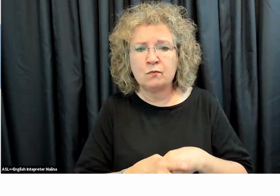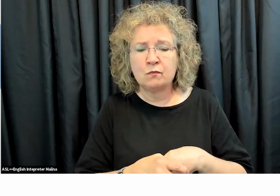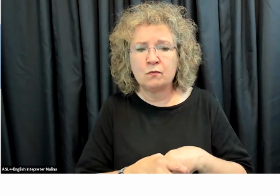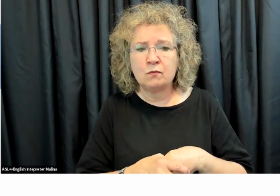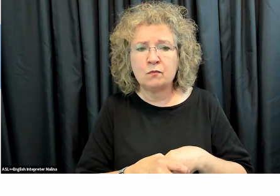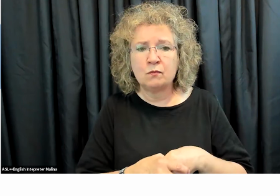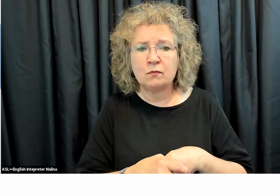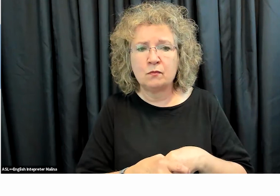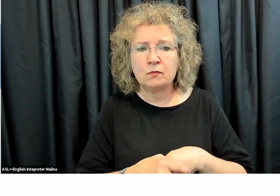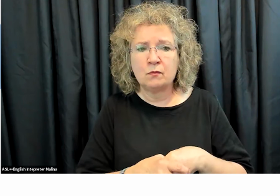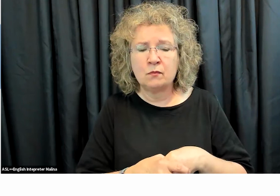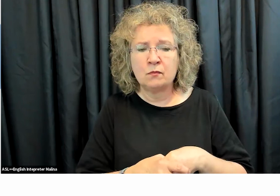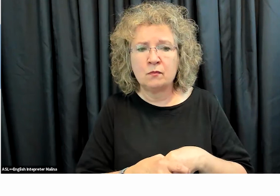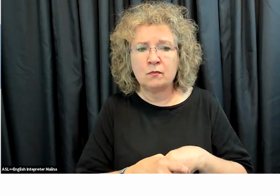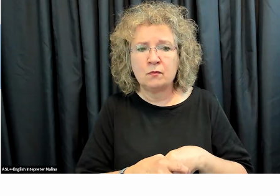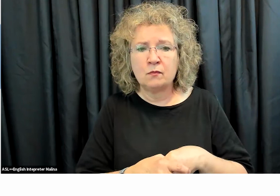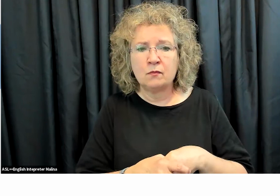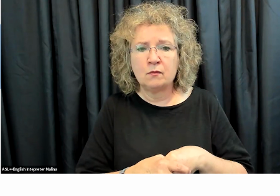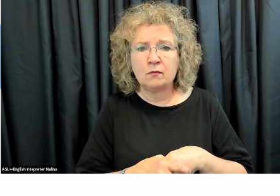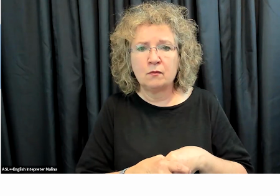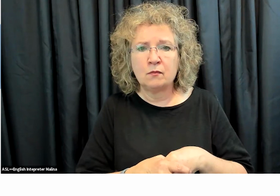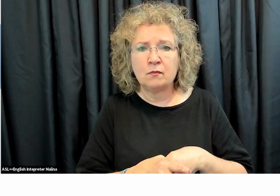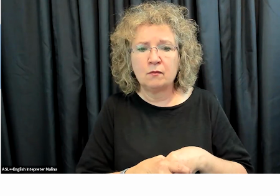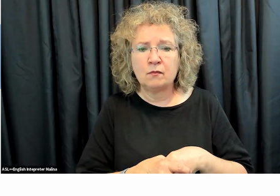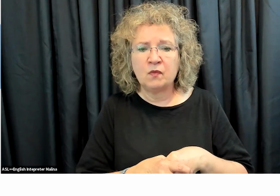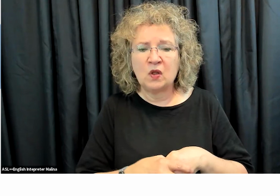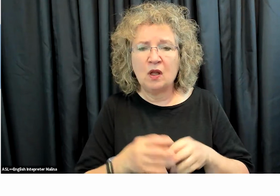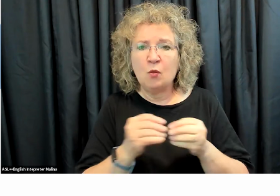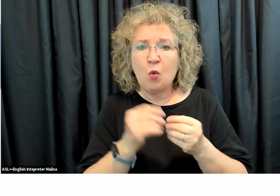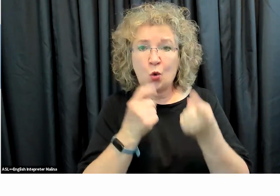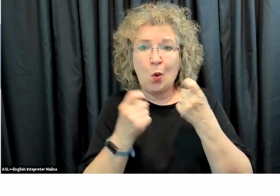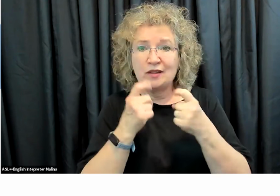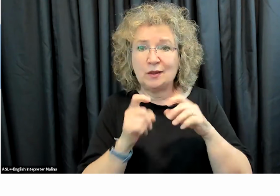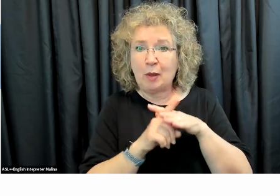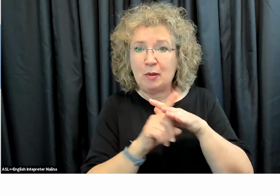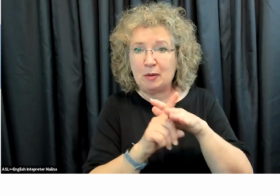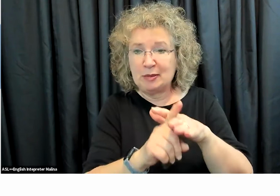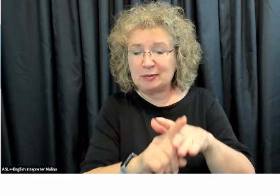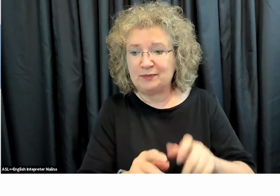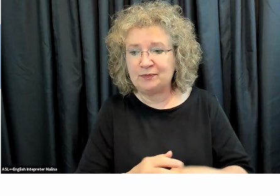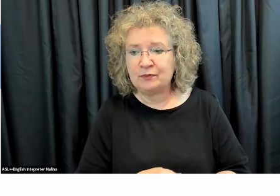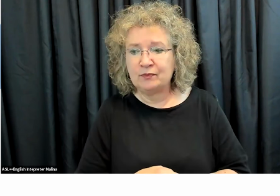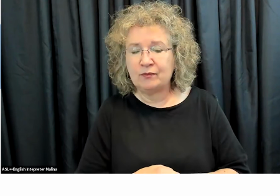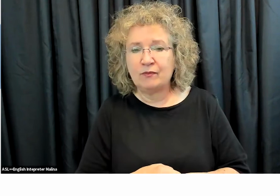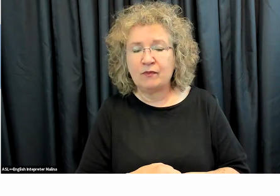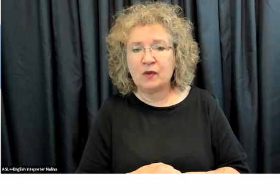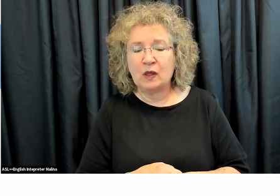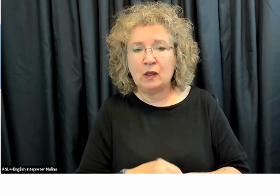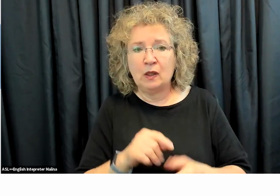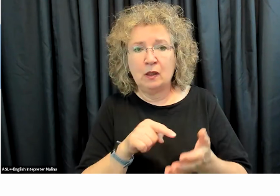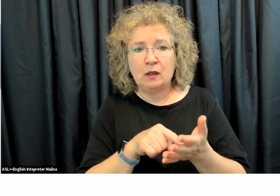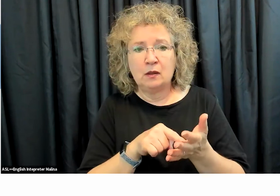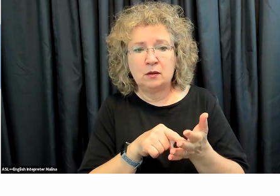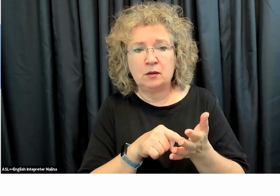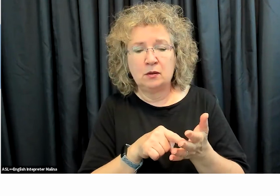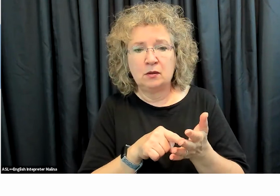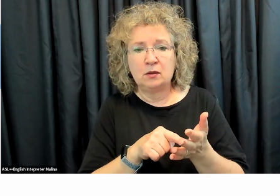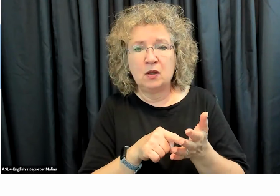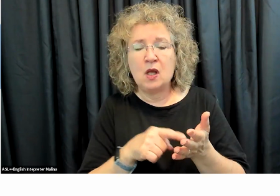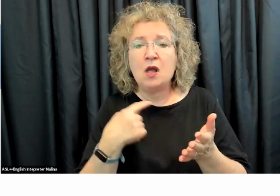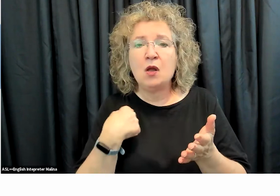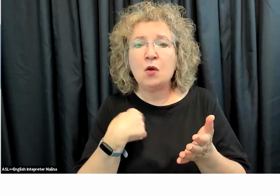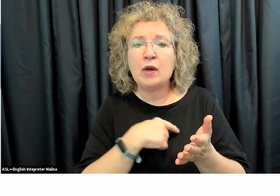Let's see. Oh my goodness, more questions coming in. There's one here.